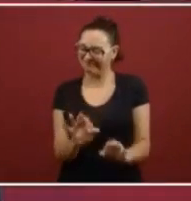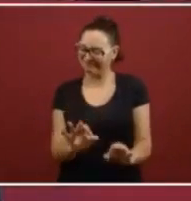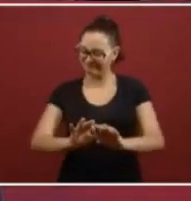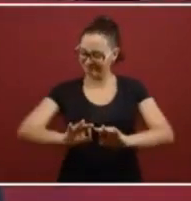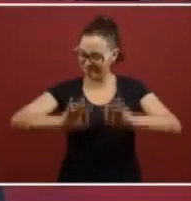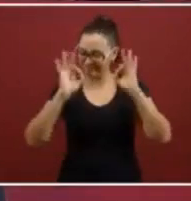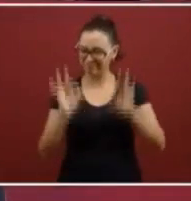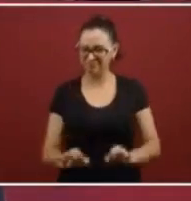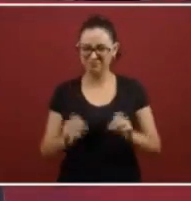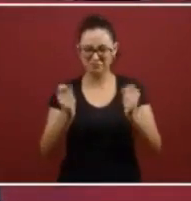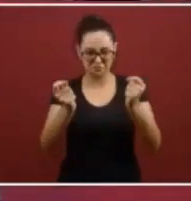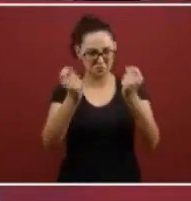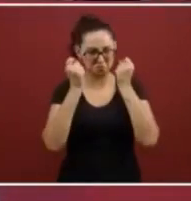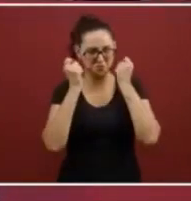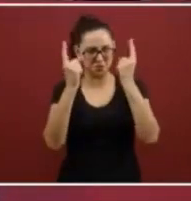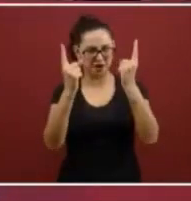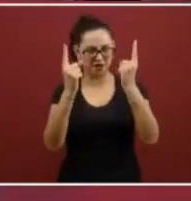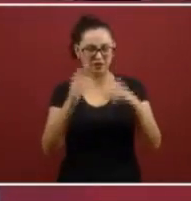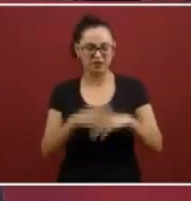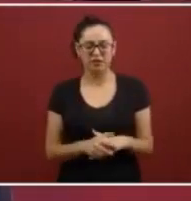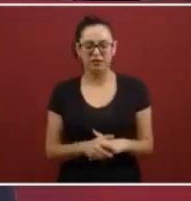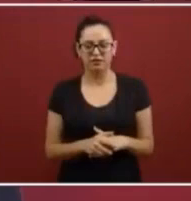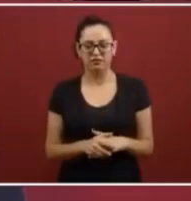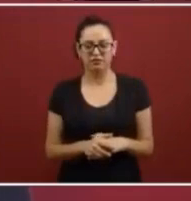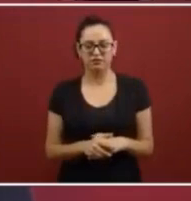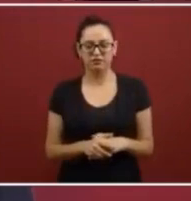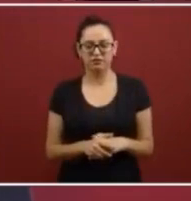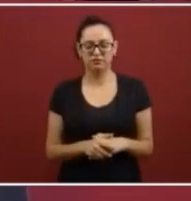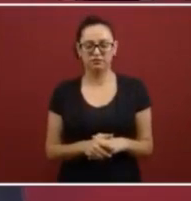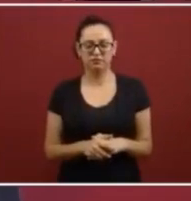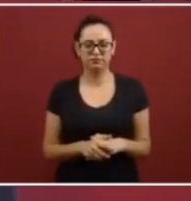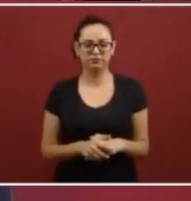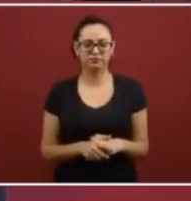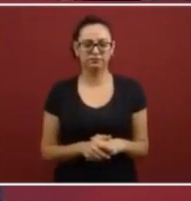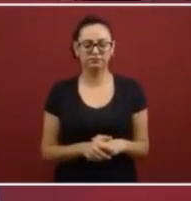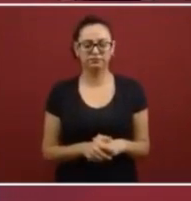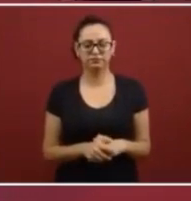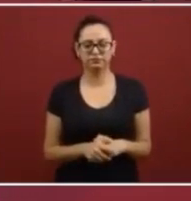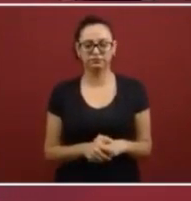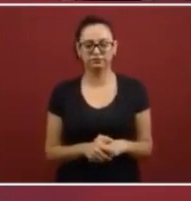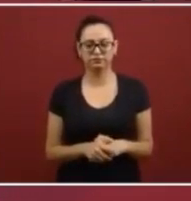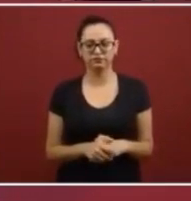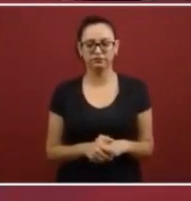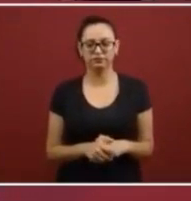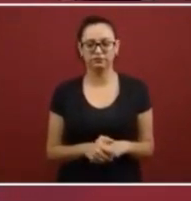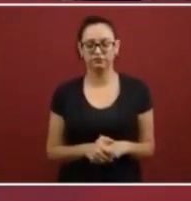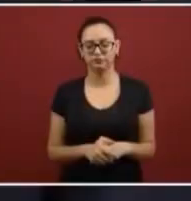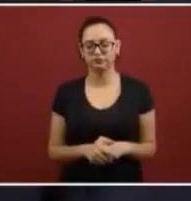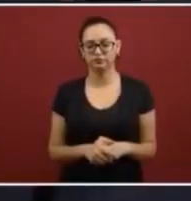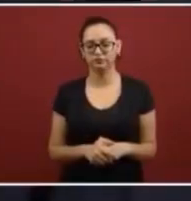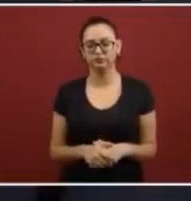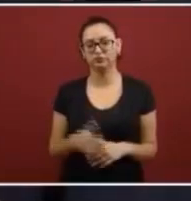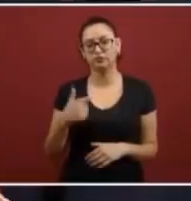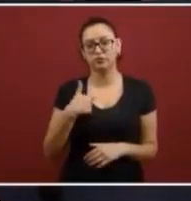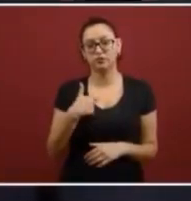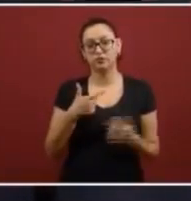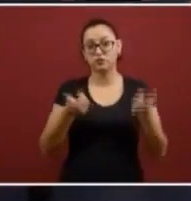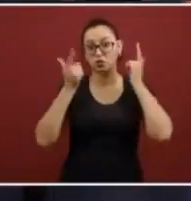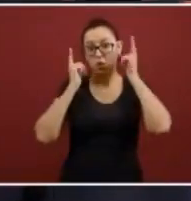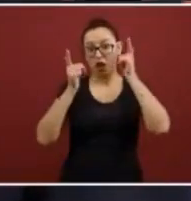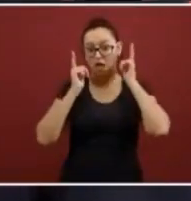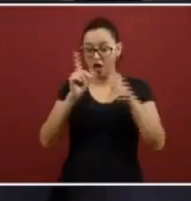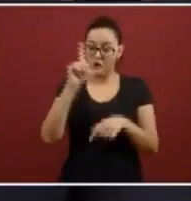says that may Yo be how she quisiera que expressed herself, but hubiesen he still thinks she's an en exceptional el servicio woman.